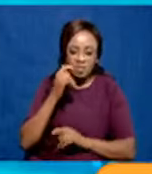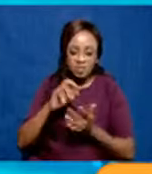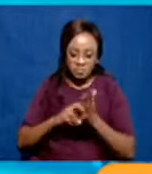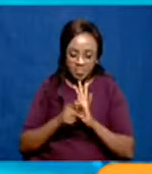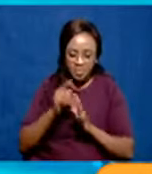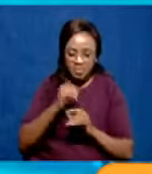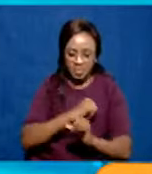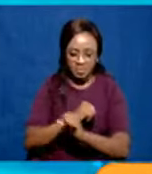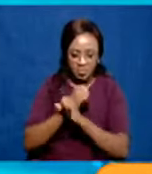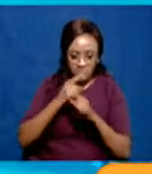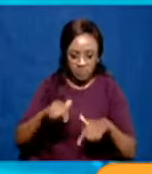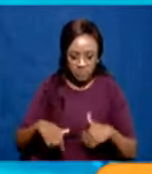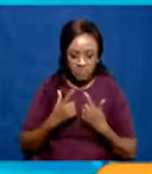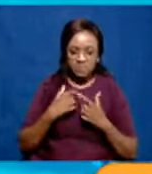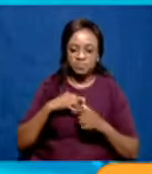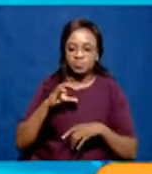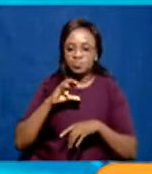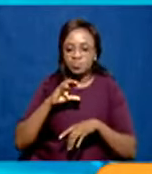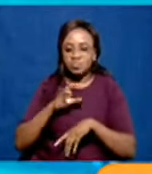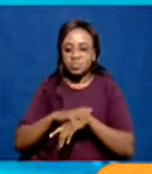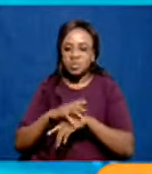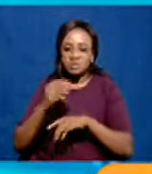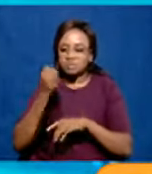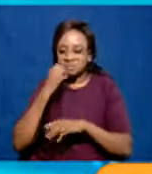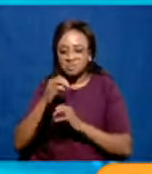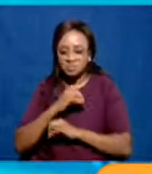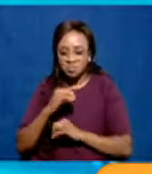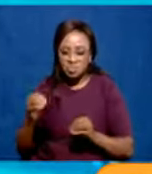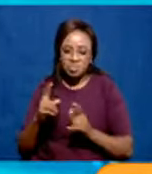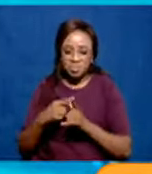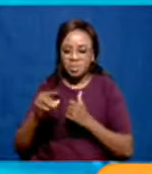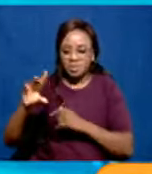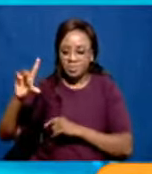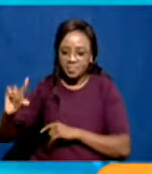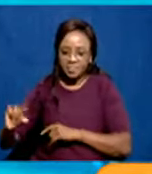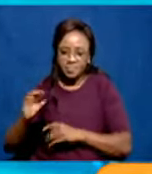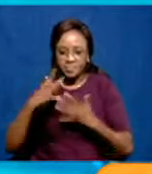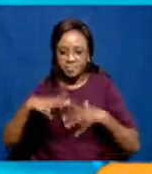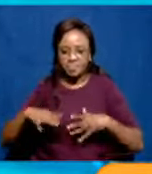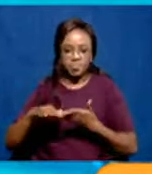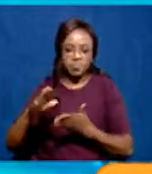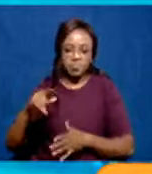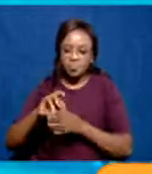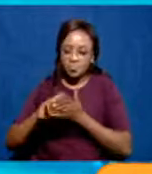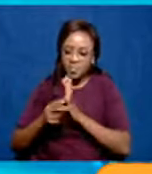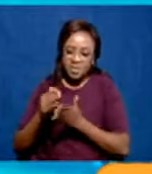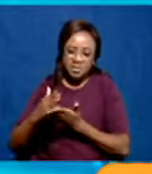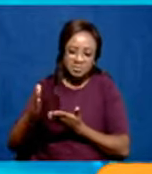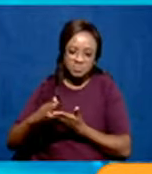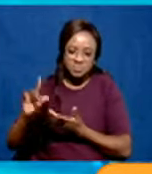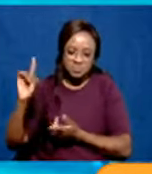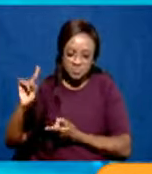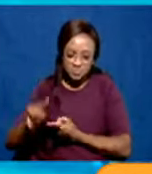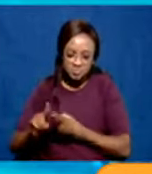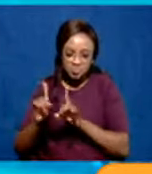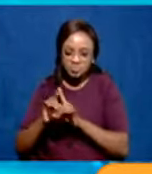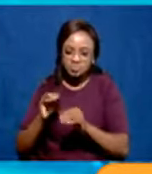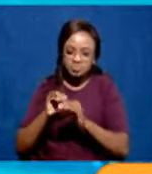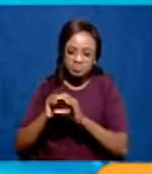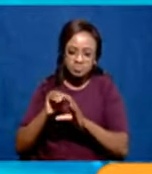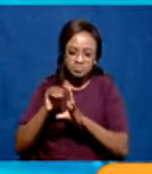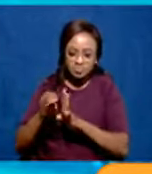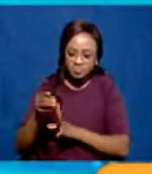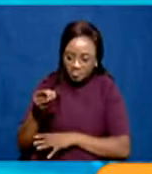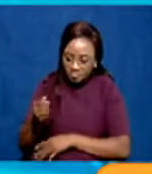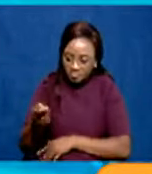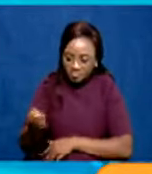Even in the curative phase, there were a lot of things that are making, for example, our expenditure become inordinately high. And in terms of financing, even the curative